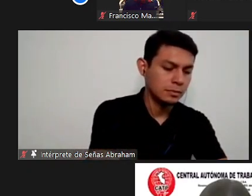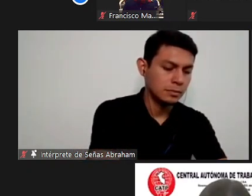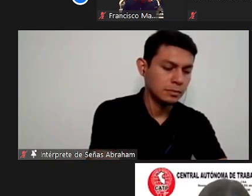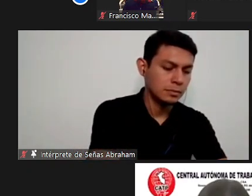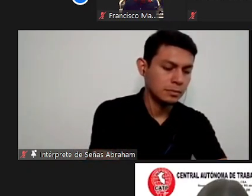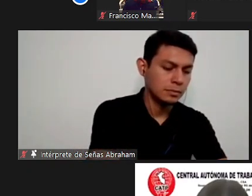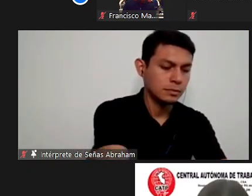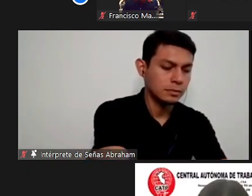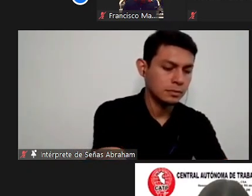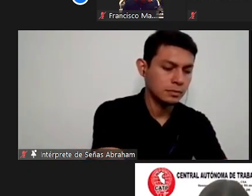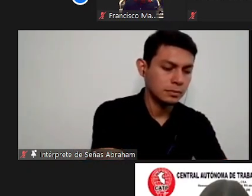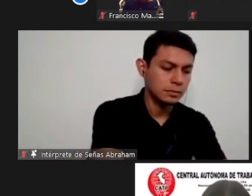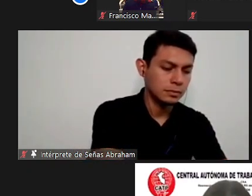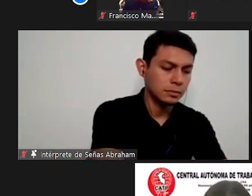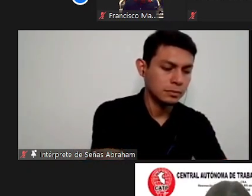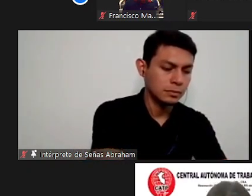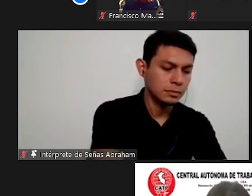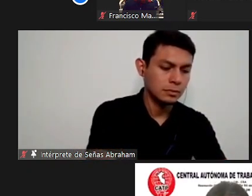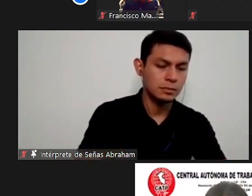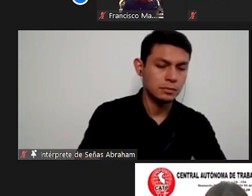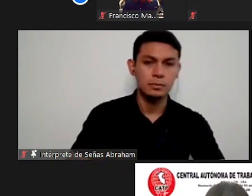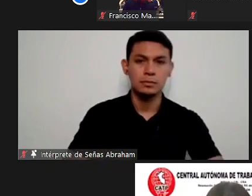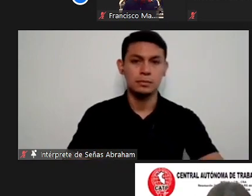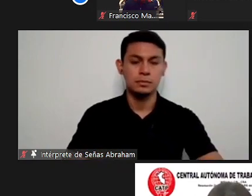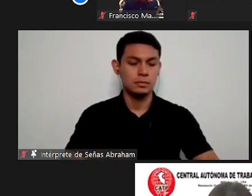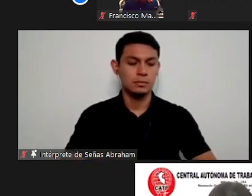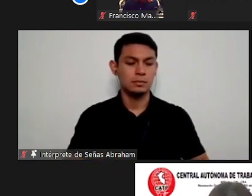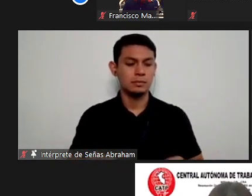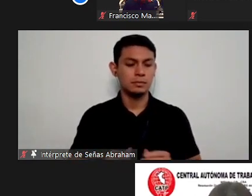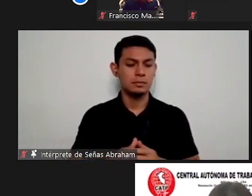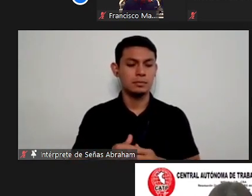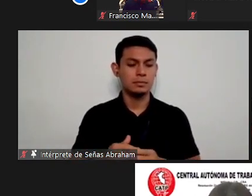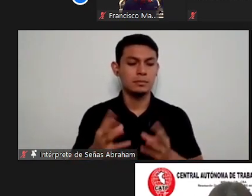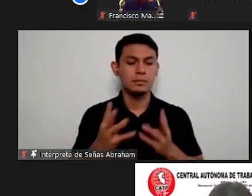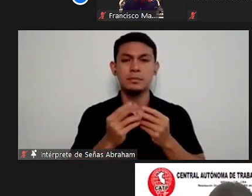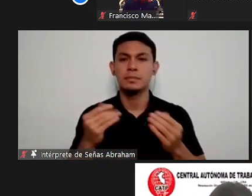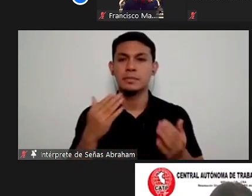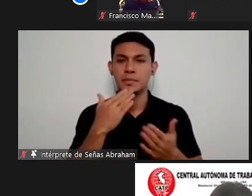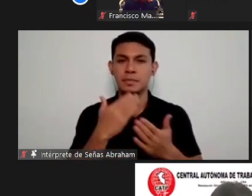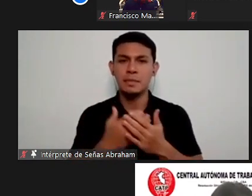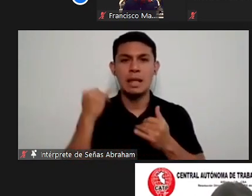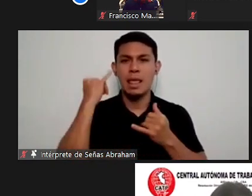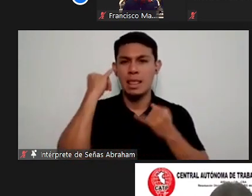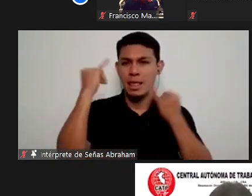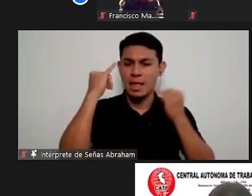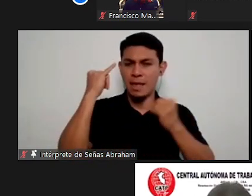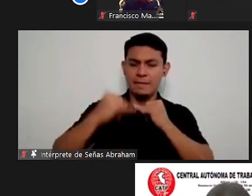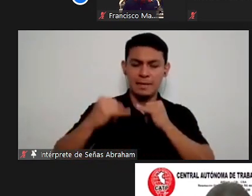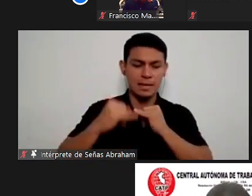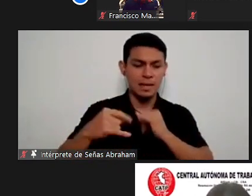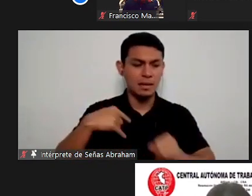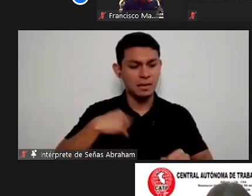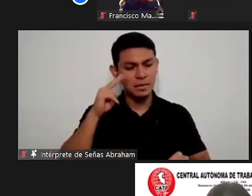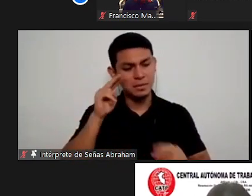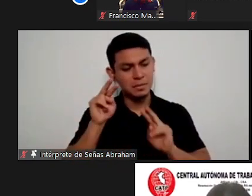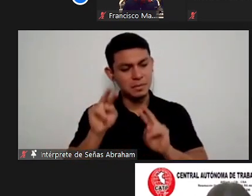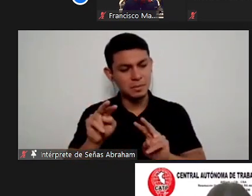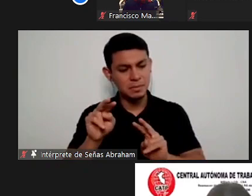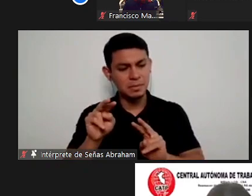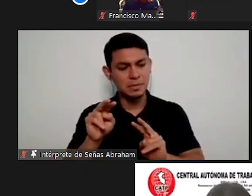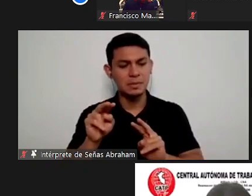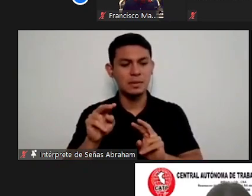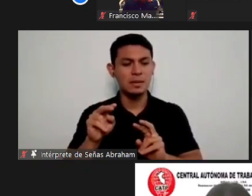yes yes well my final thoughts were listening to through to all the interventions in the previous